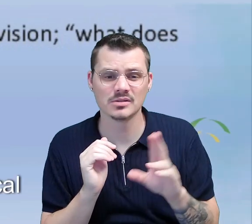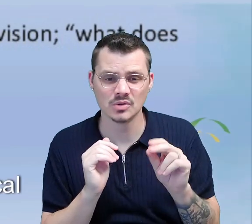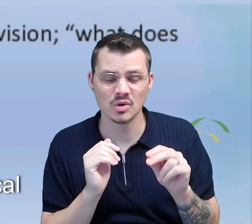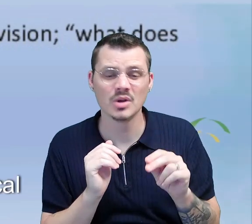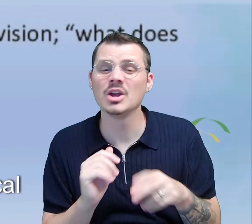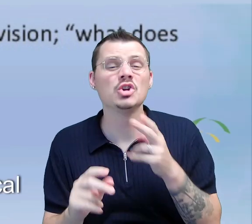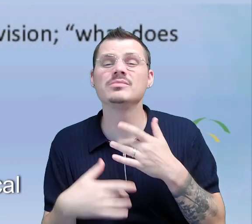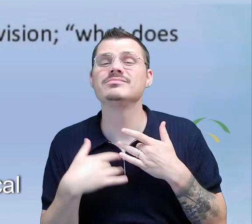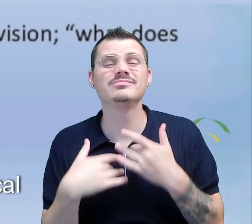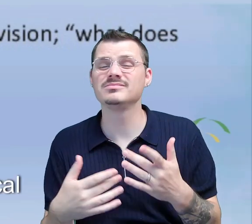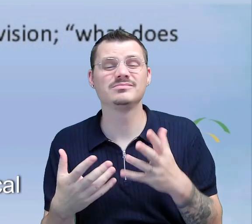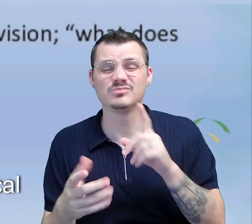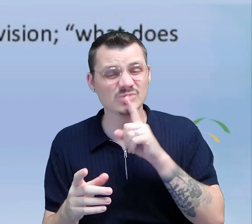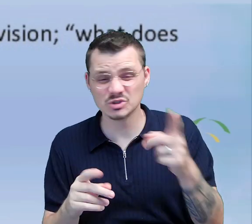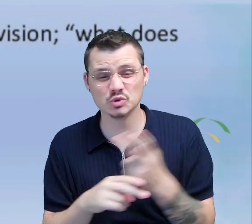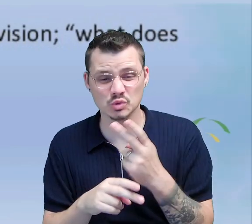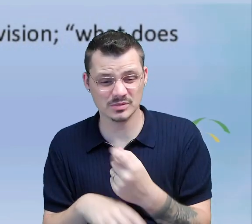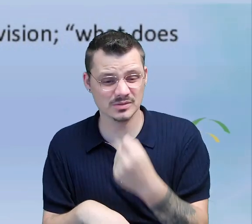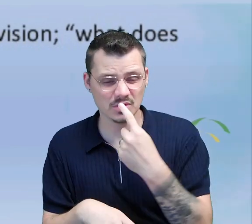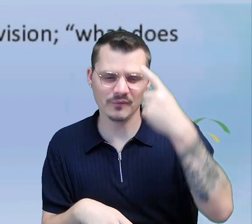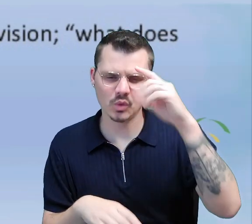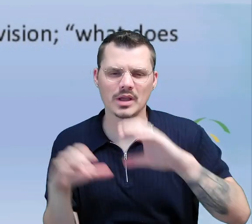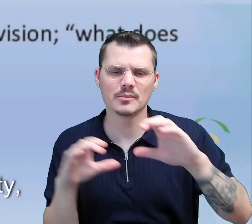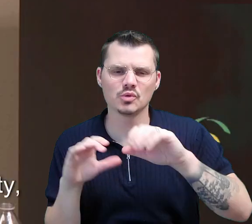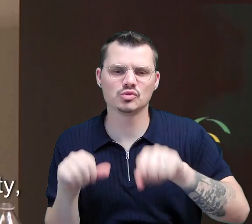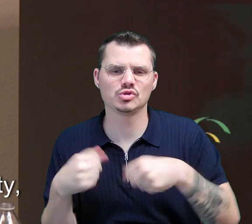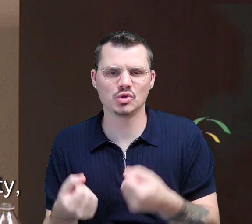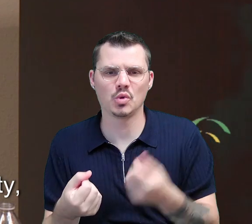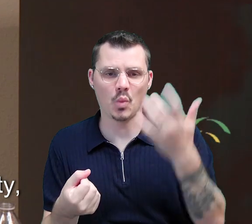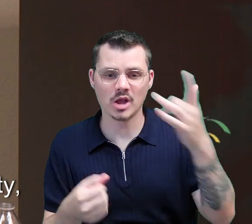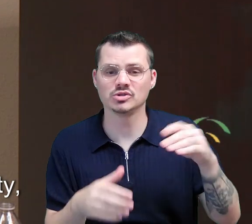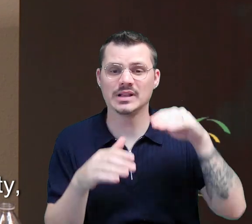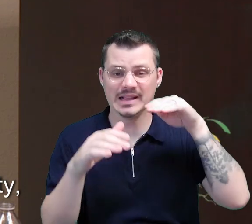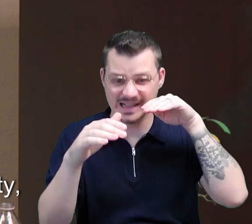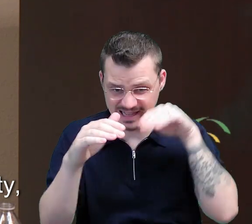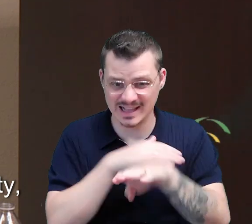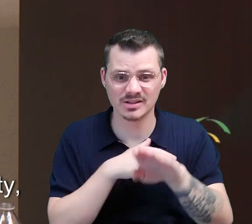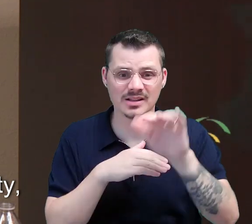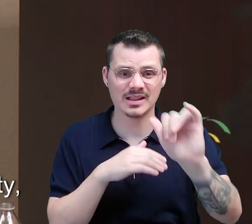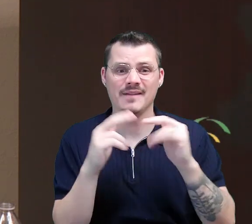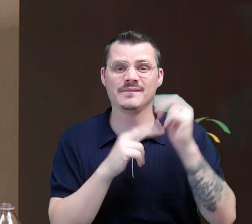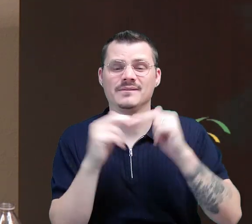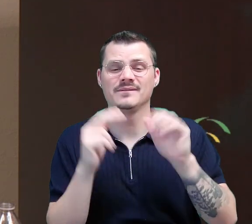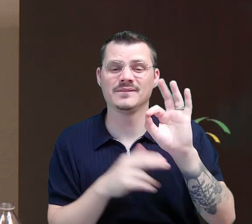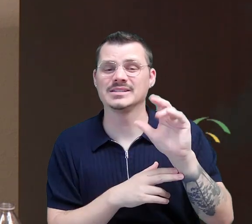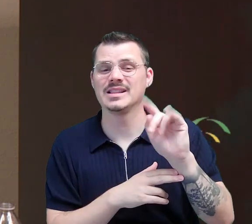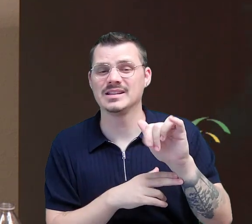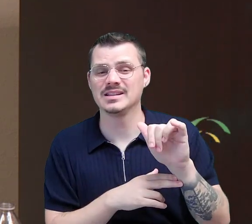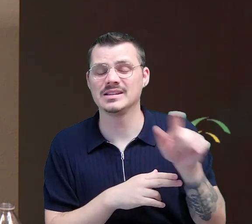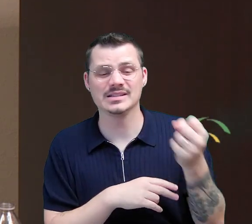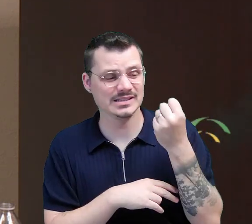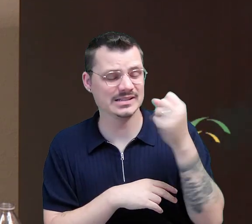It was being used purely as chemical restraint because from the time she entered the facility, when she